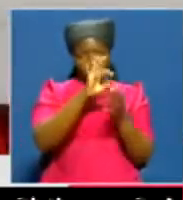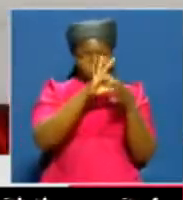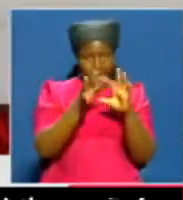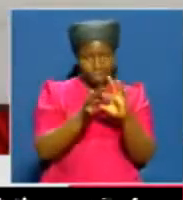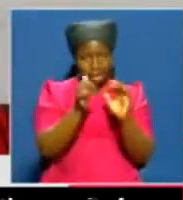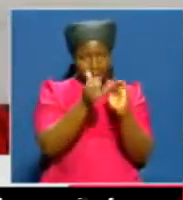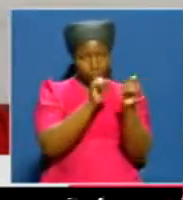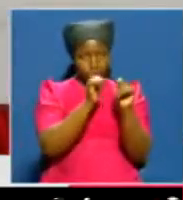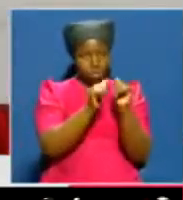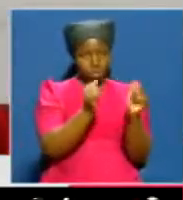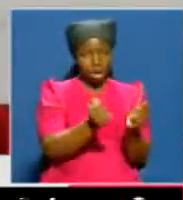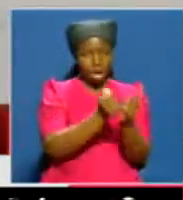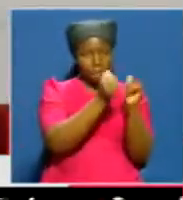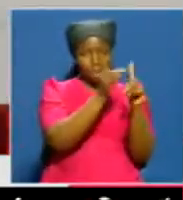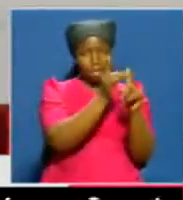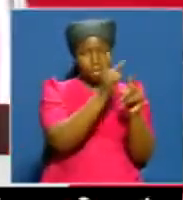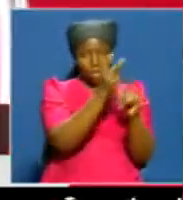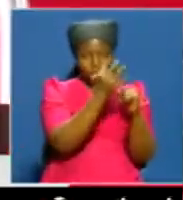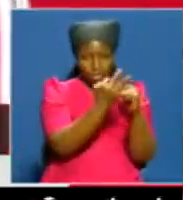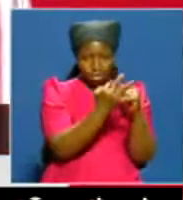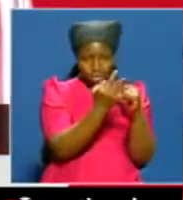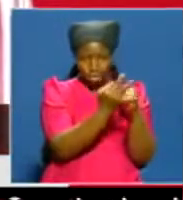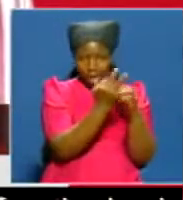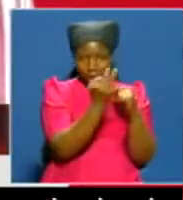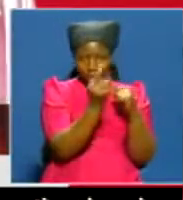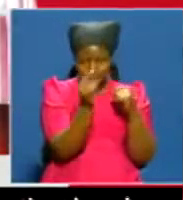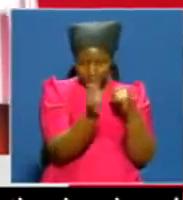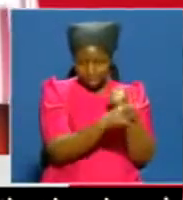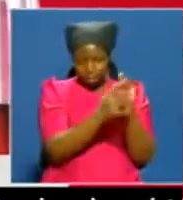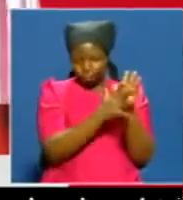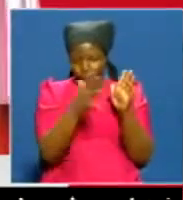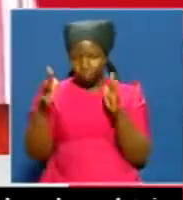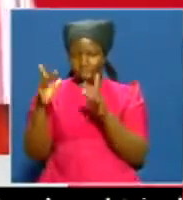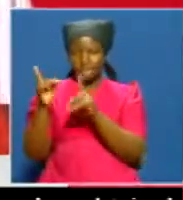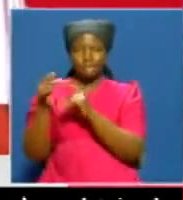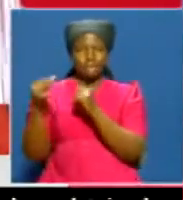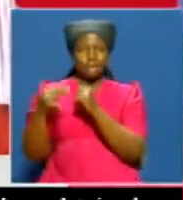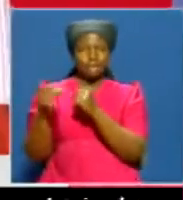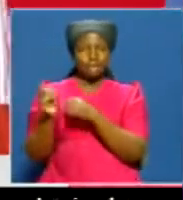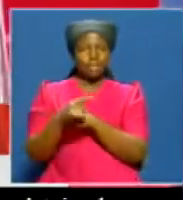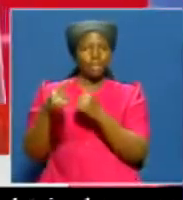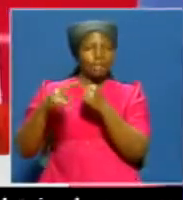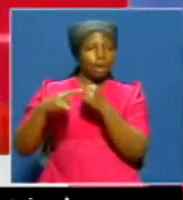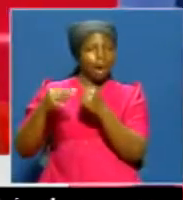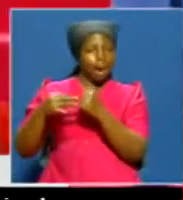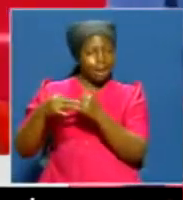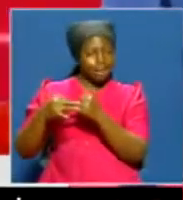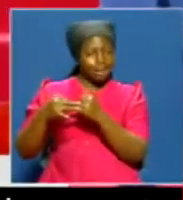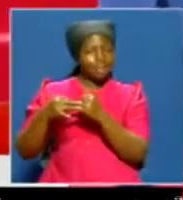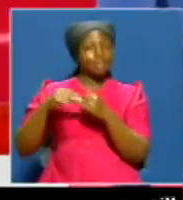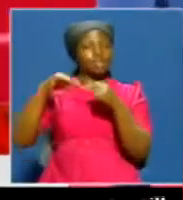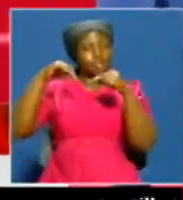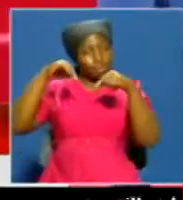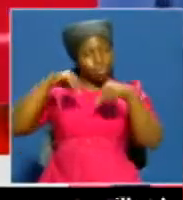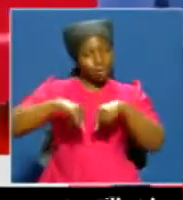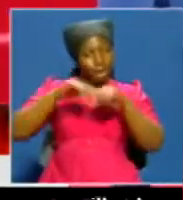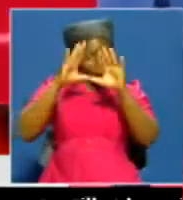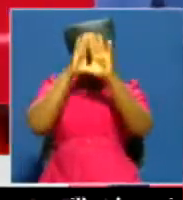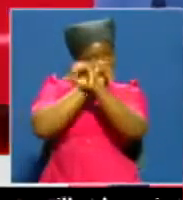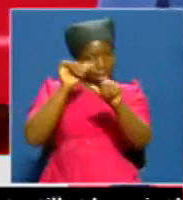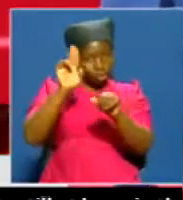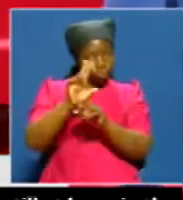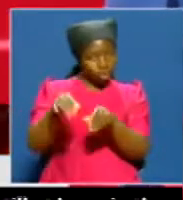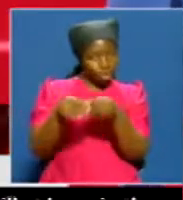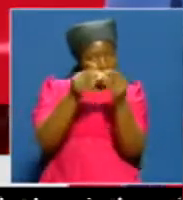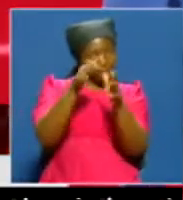the 23rd of this month to 8th August. After being flagged off today by President Uhuru Kenyatta, the Kenyan